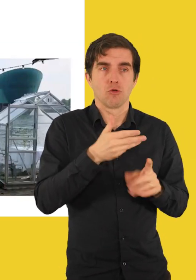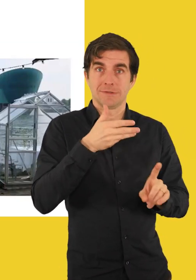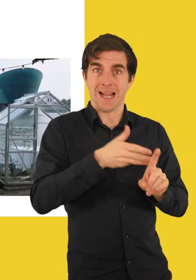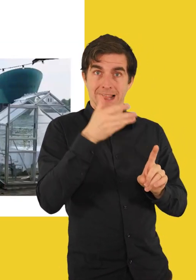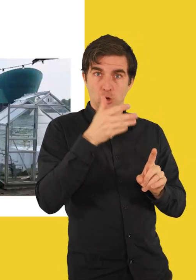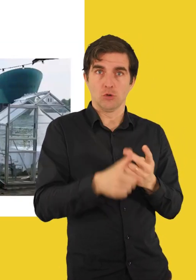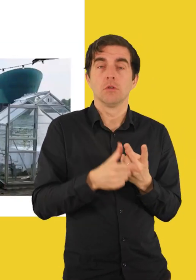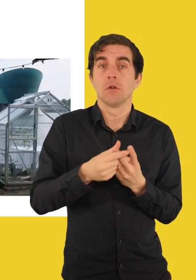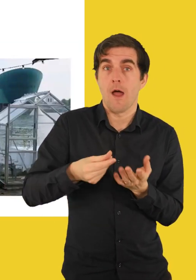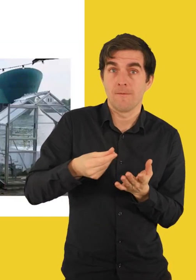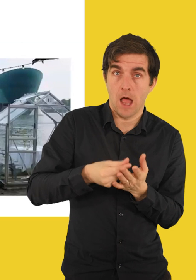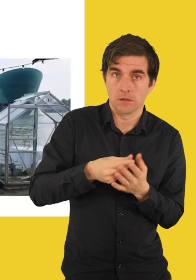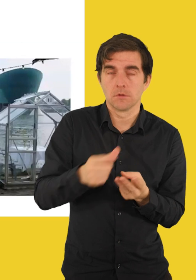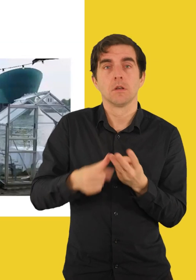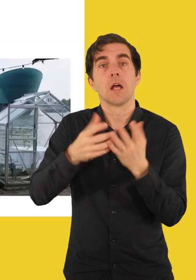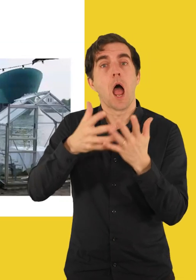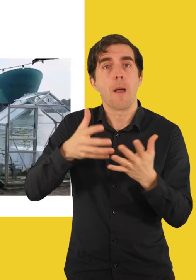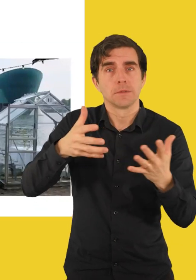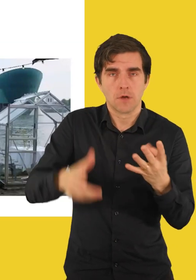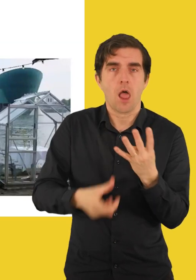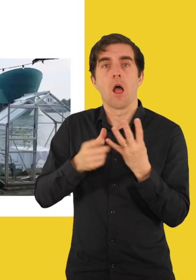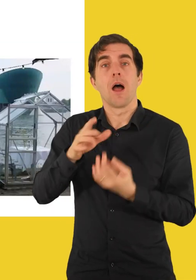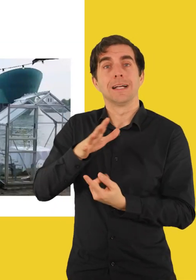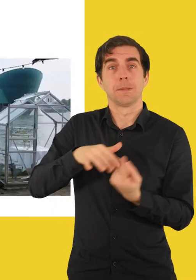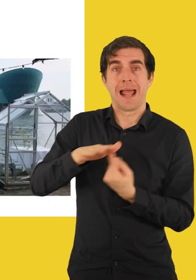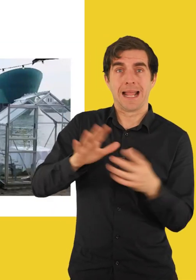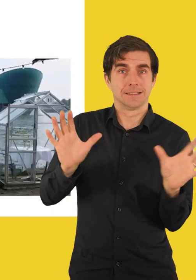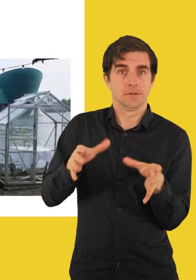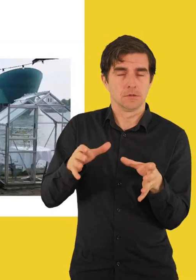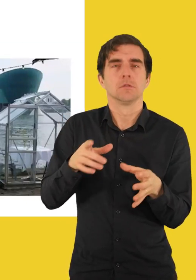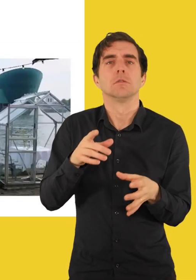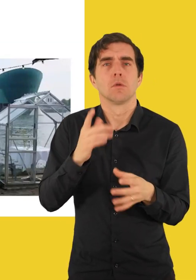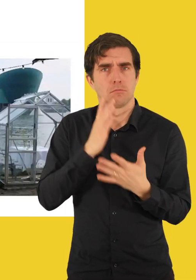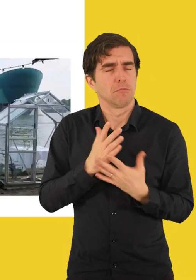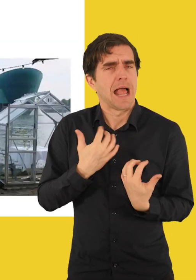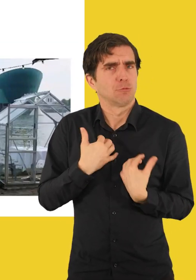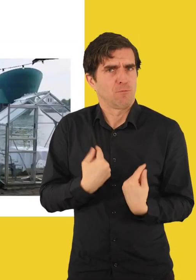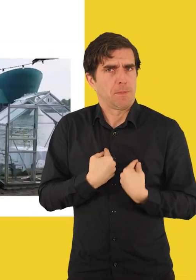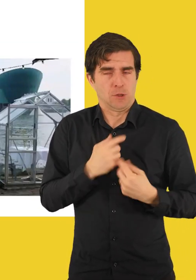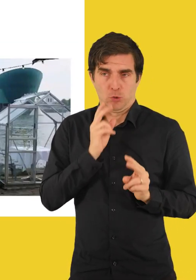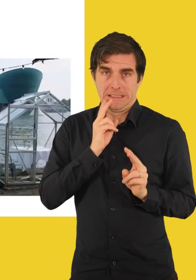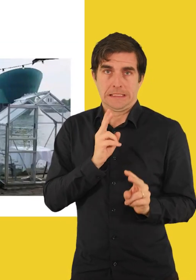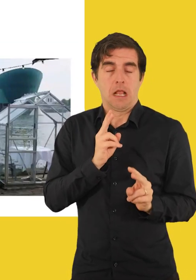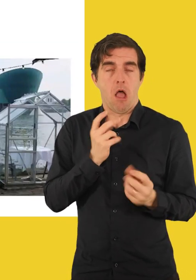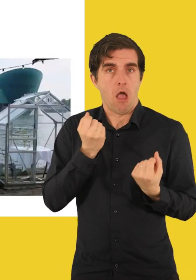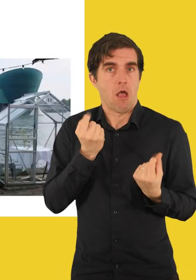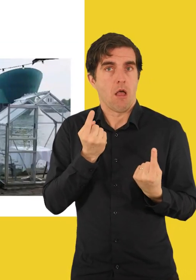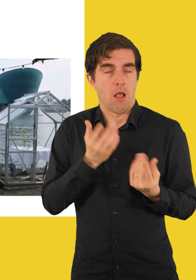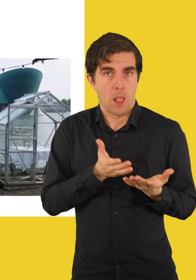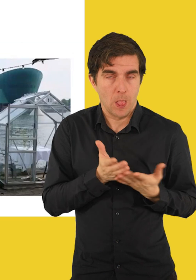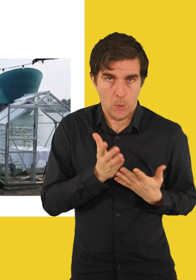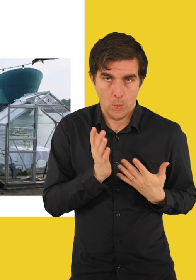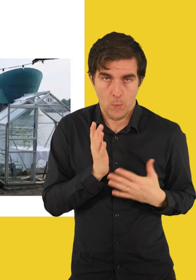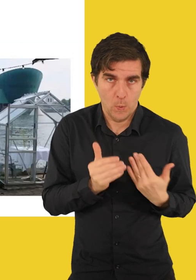And recognition, financing, capacity, and space. And for me, it's really interesting